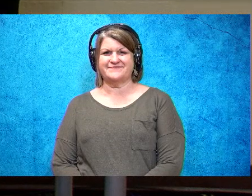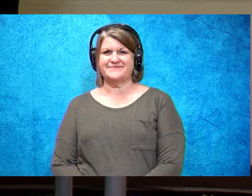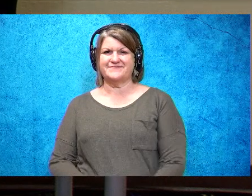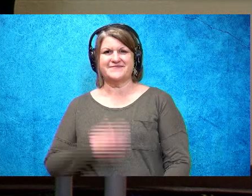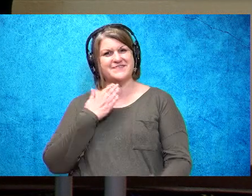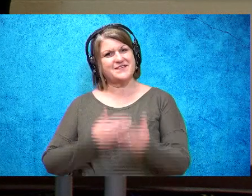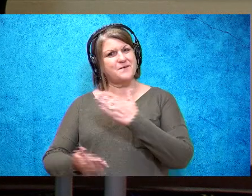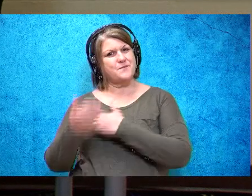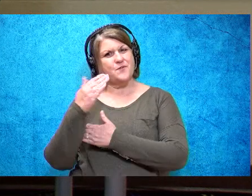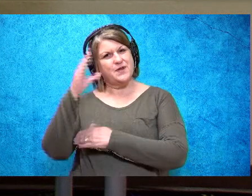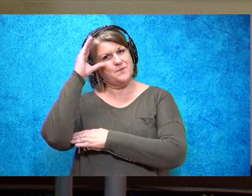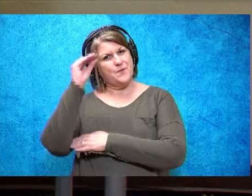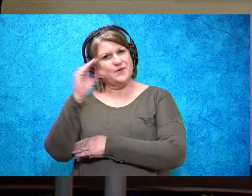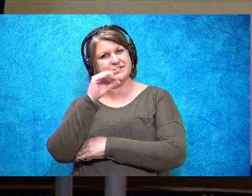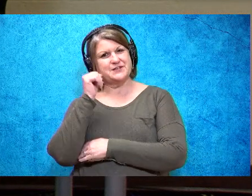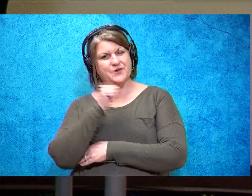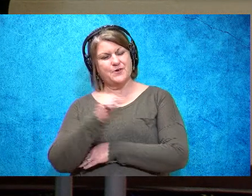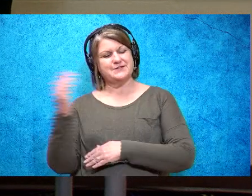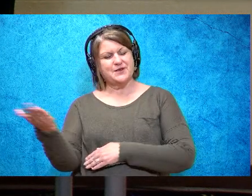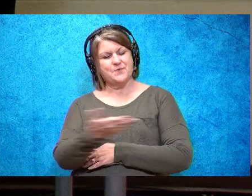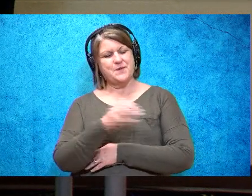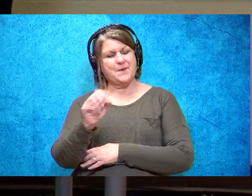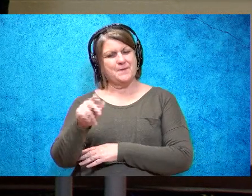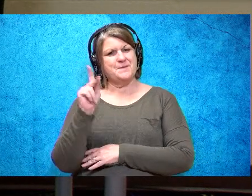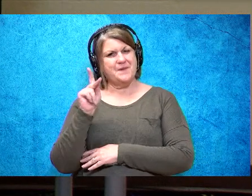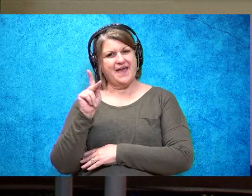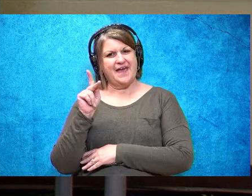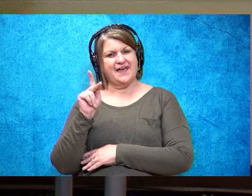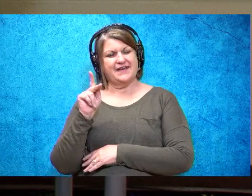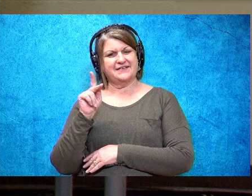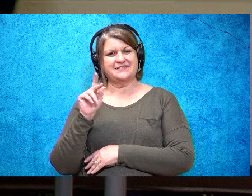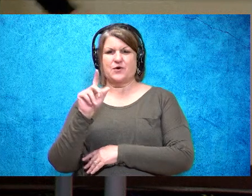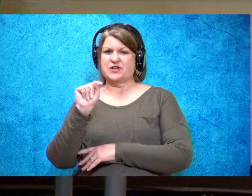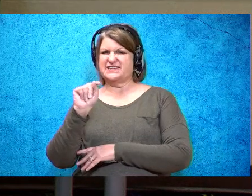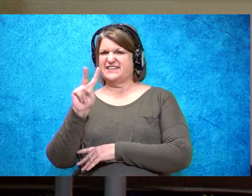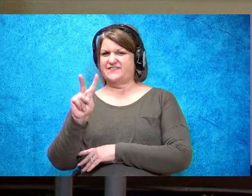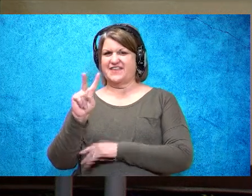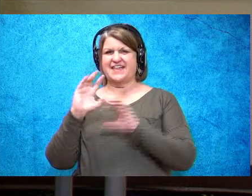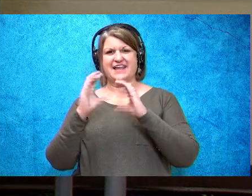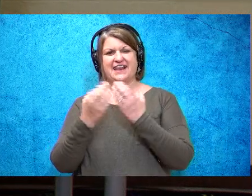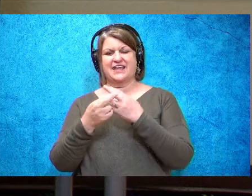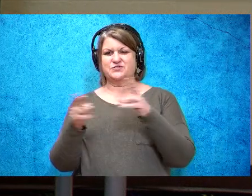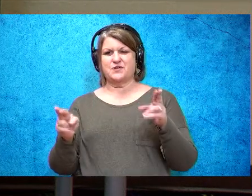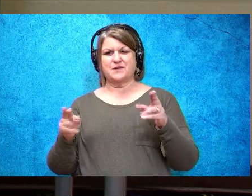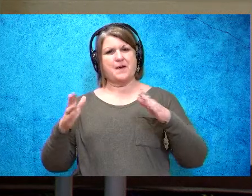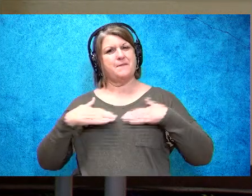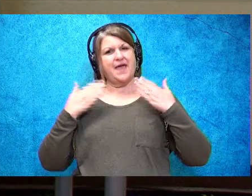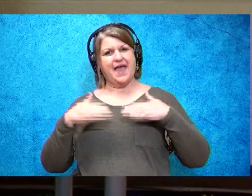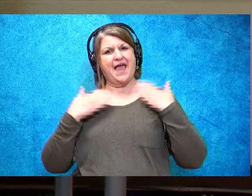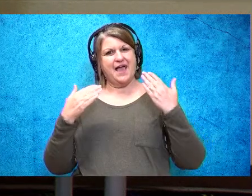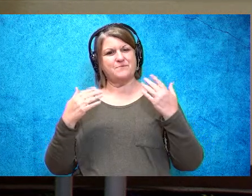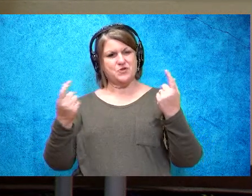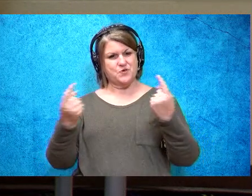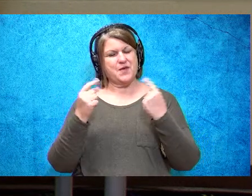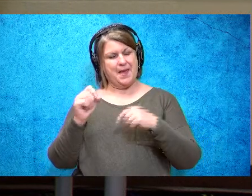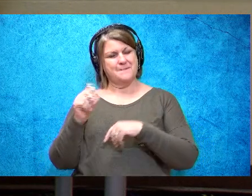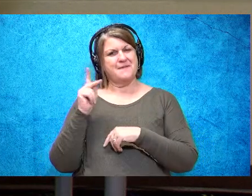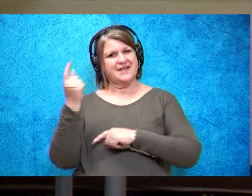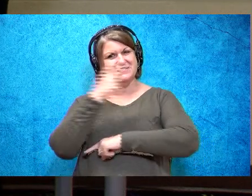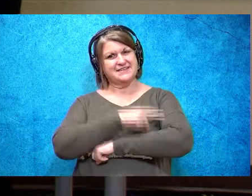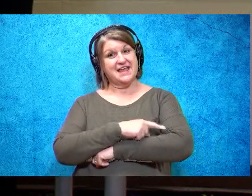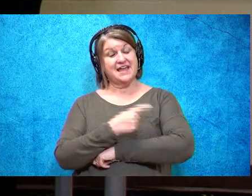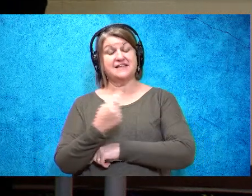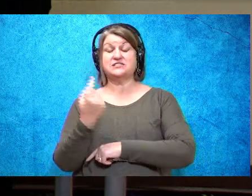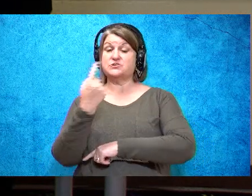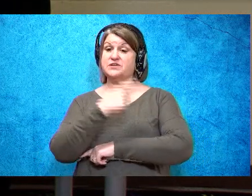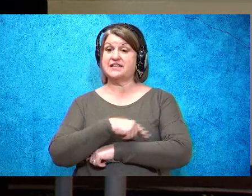Good morning, boys and girls, and welcome back to our televised classroom. I'm so happy you guys came back today. So